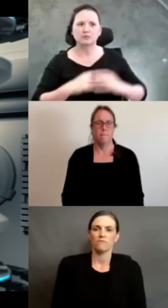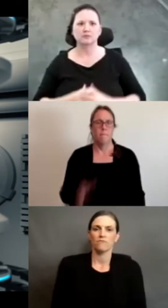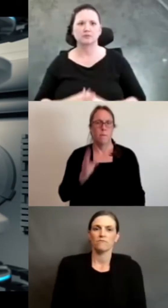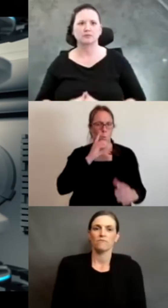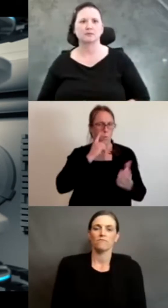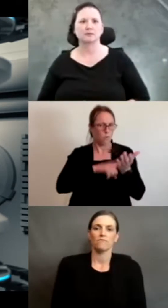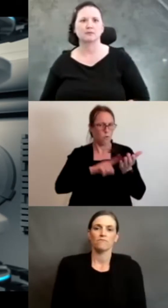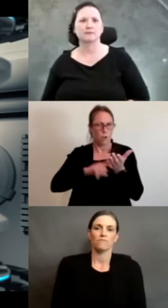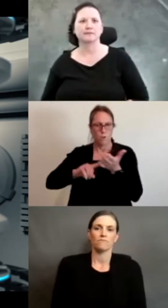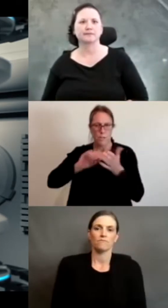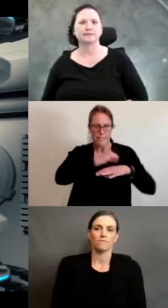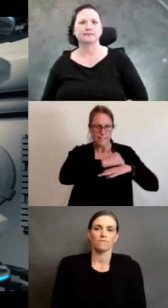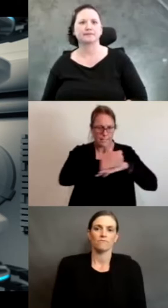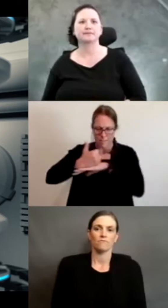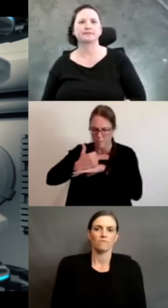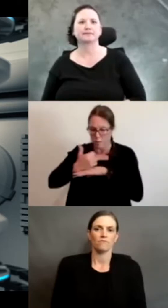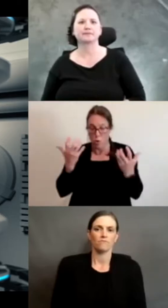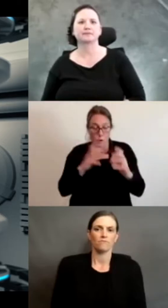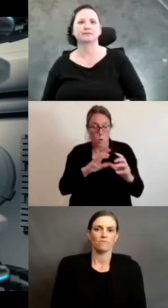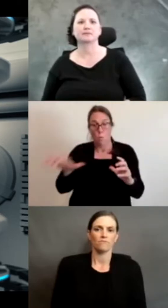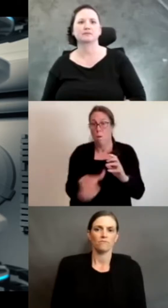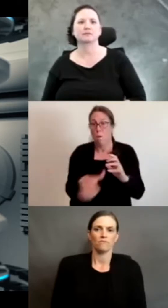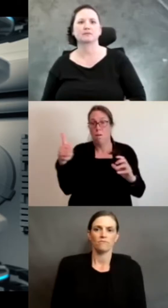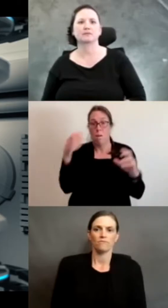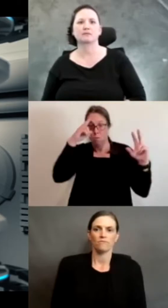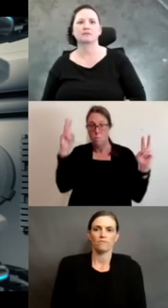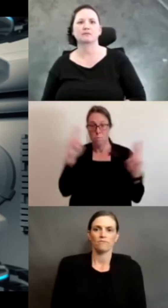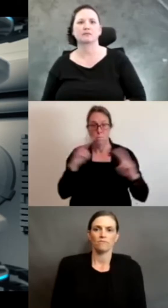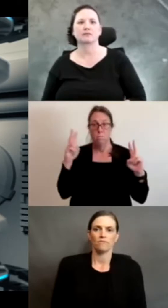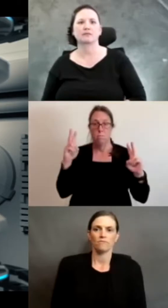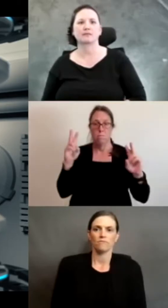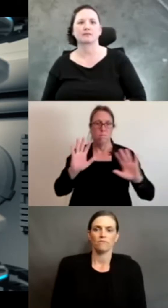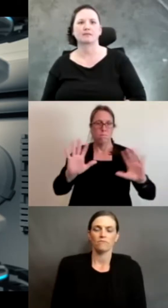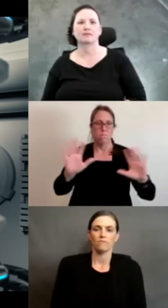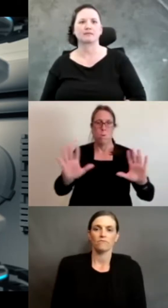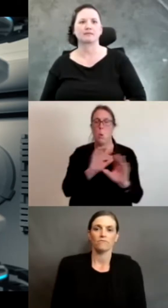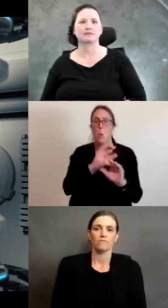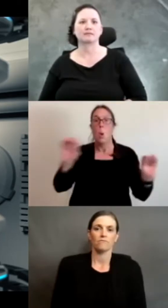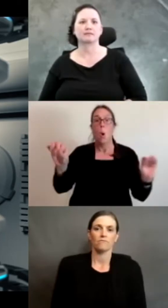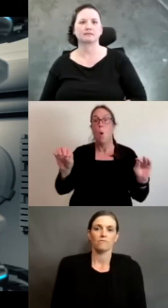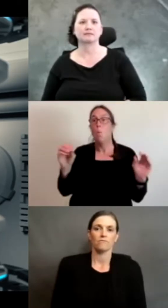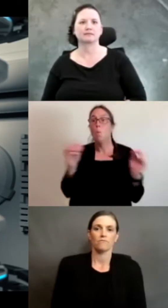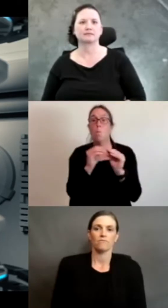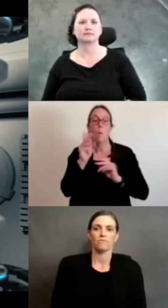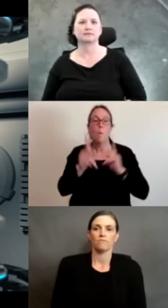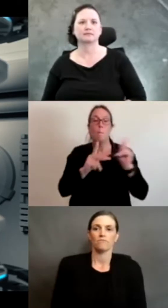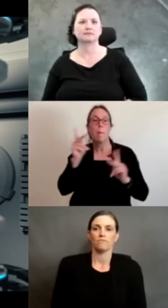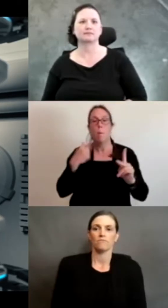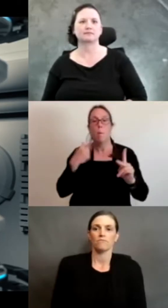We don't want another accident. No more unexpected visitors.